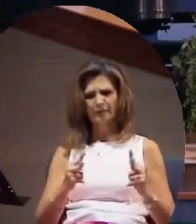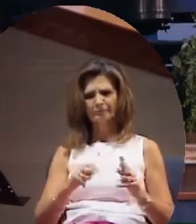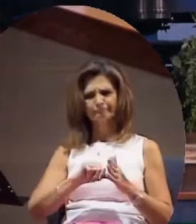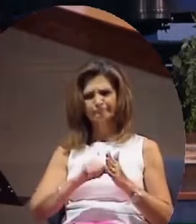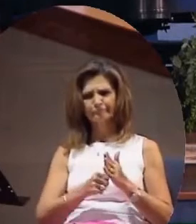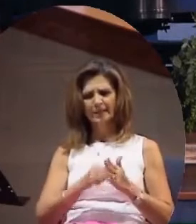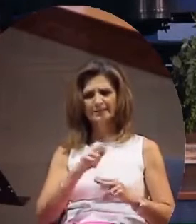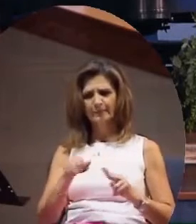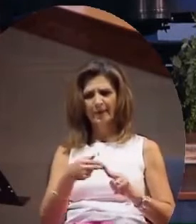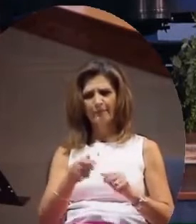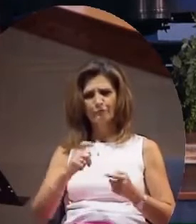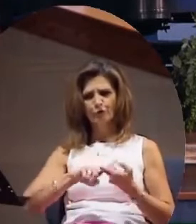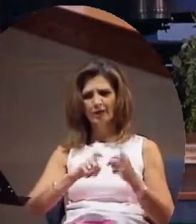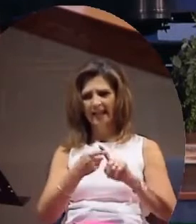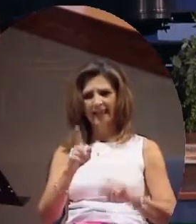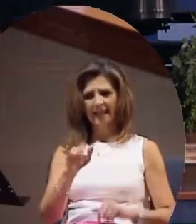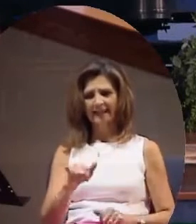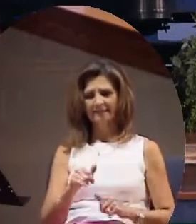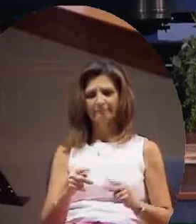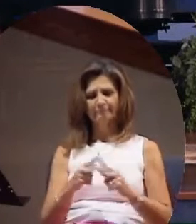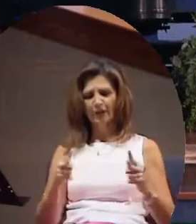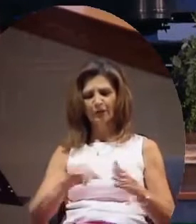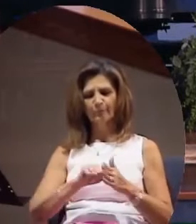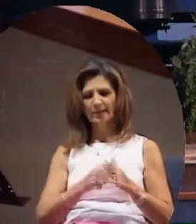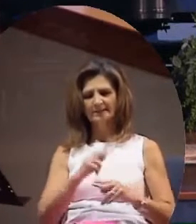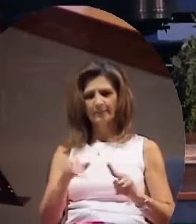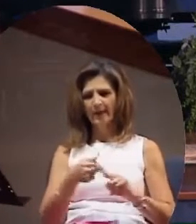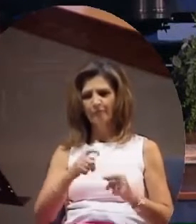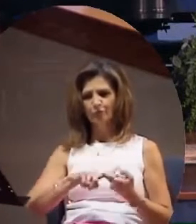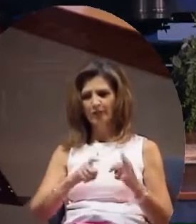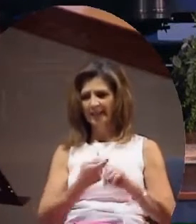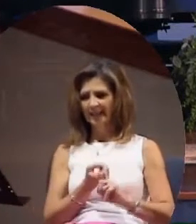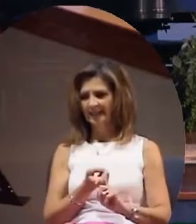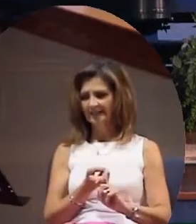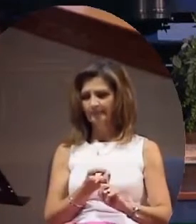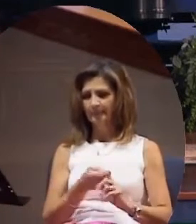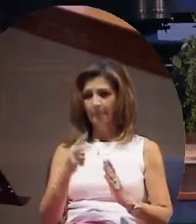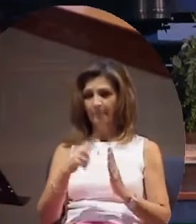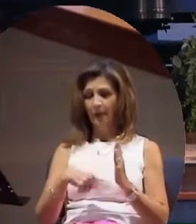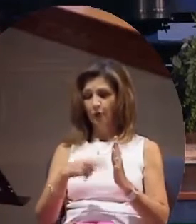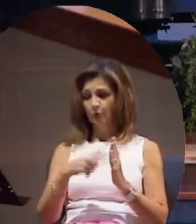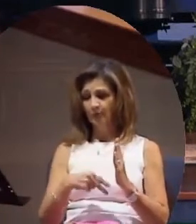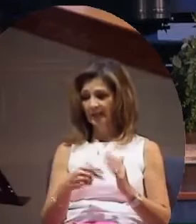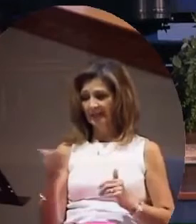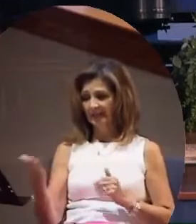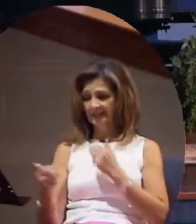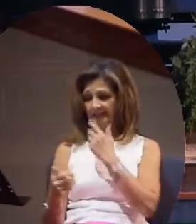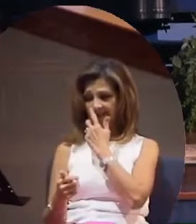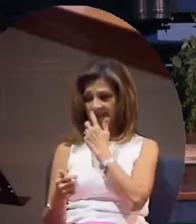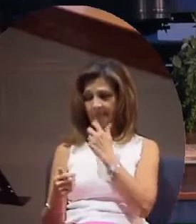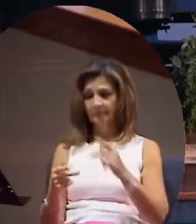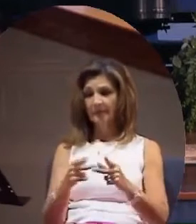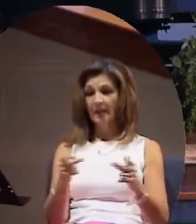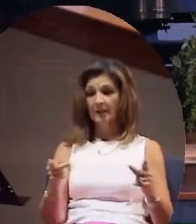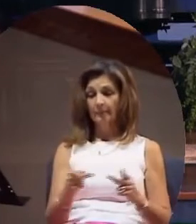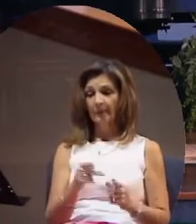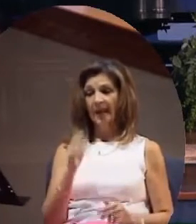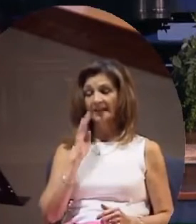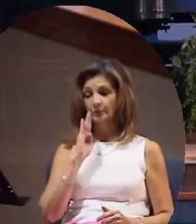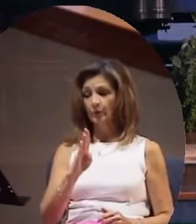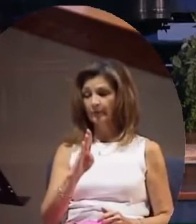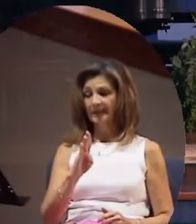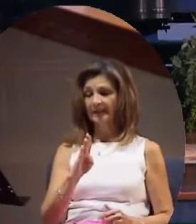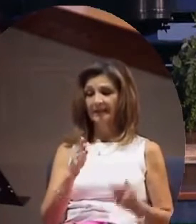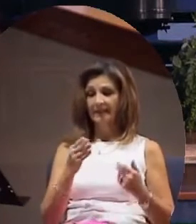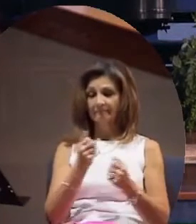I'm very big on being friendly. Very big on being friendly. Let me just read these off. The place will be furnished in verse